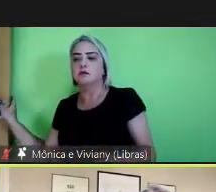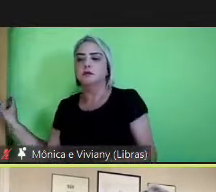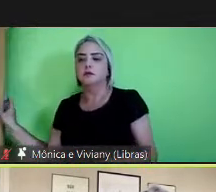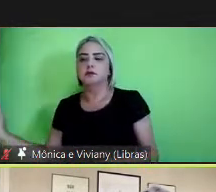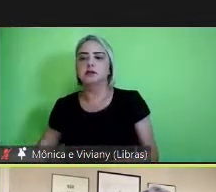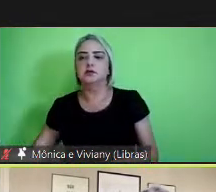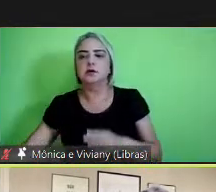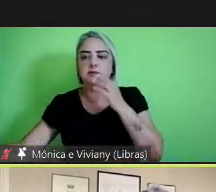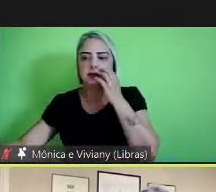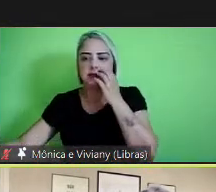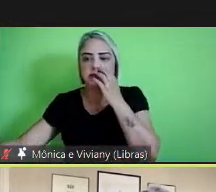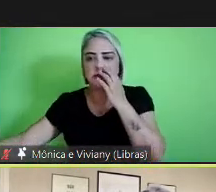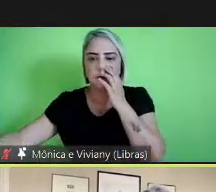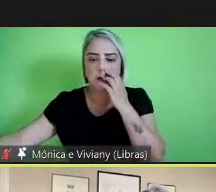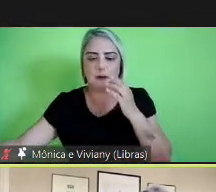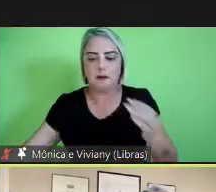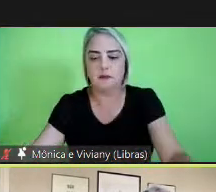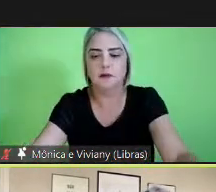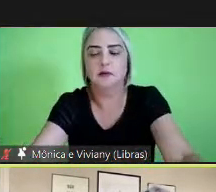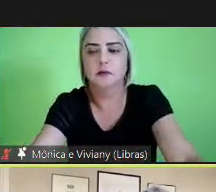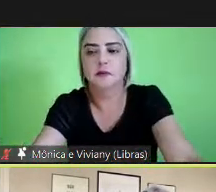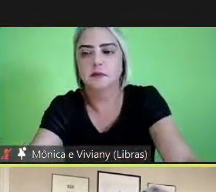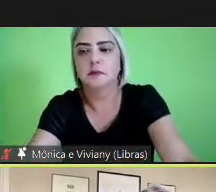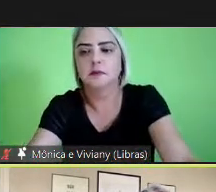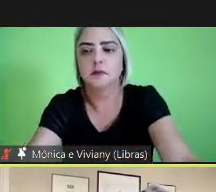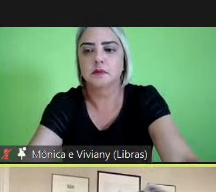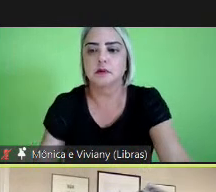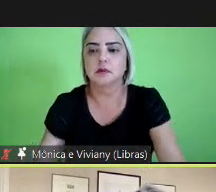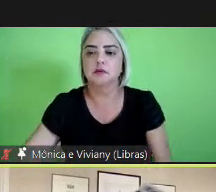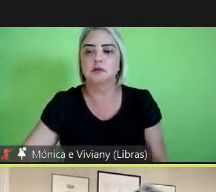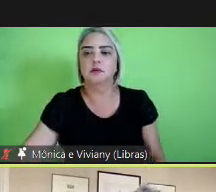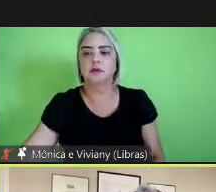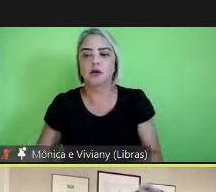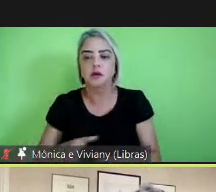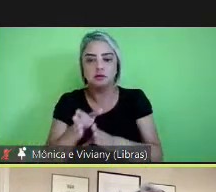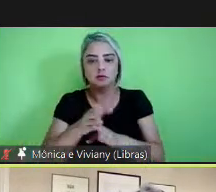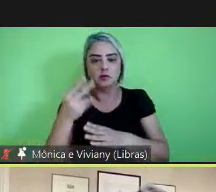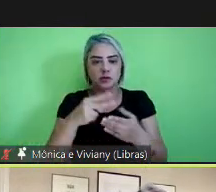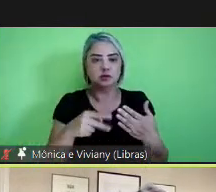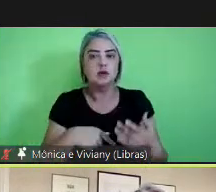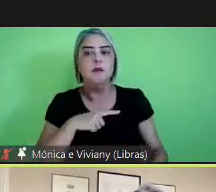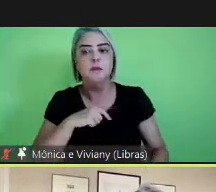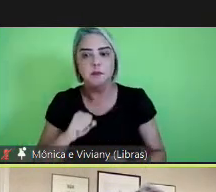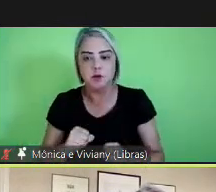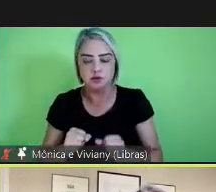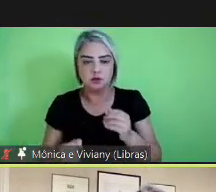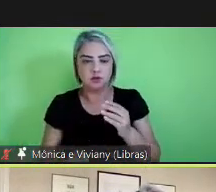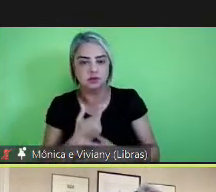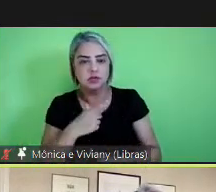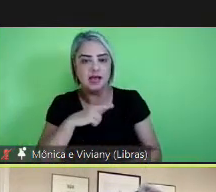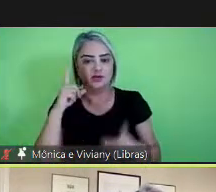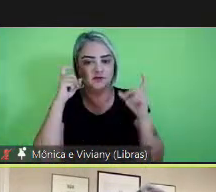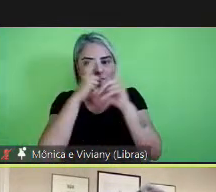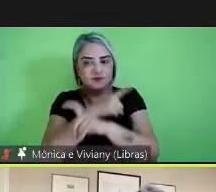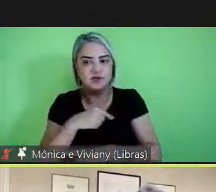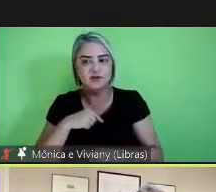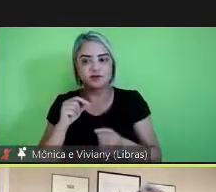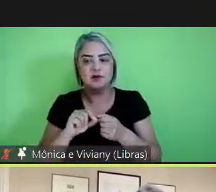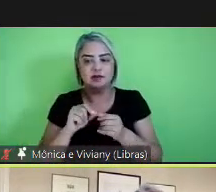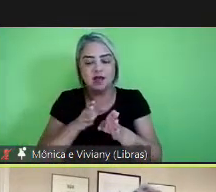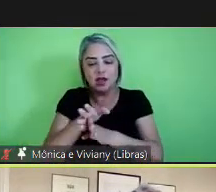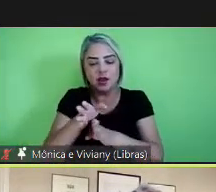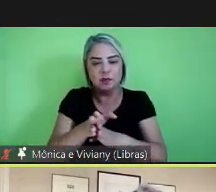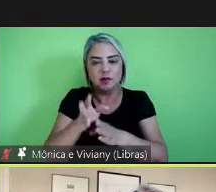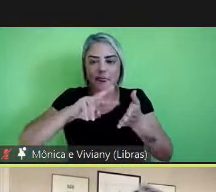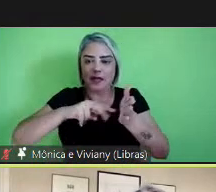practitioner goes through the first two A's that this step can really take place. It's very difficult to make meaningful recommendations to someone if you don't